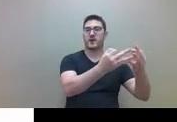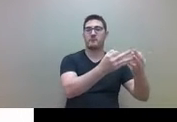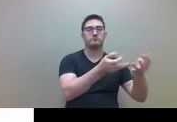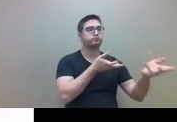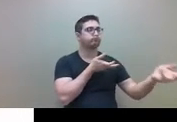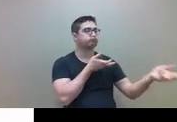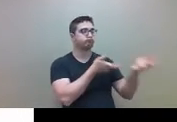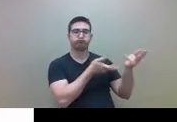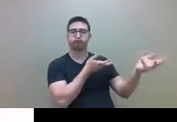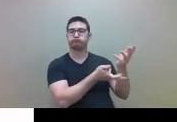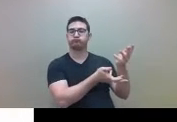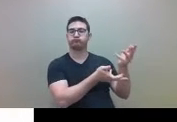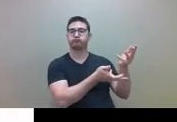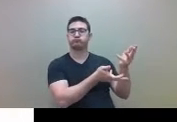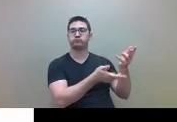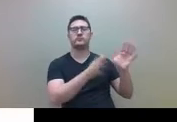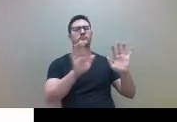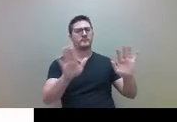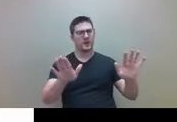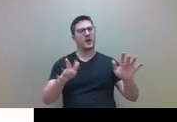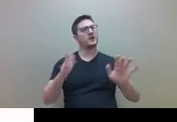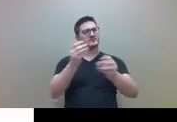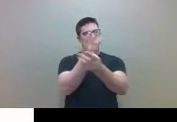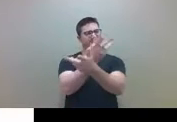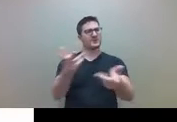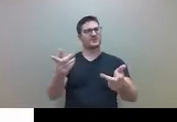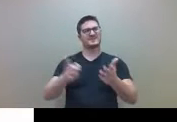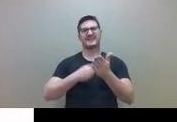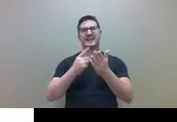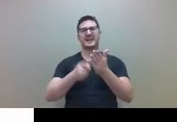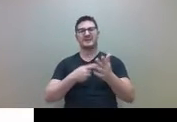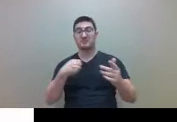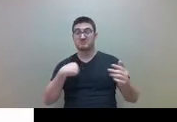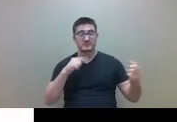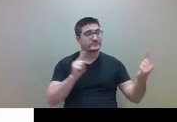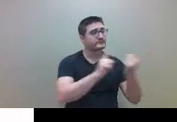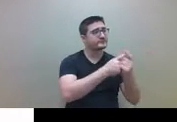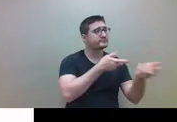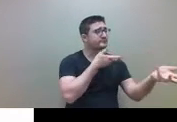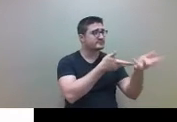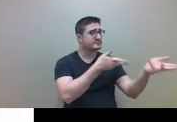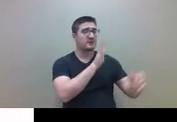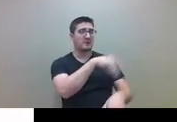understand. And you know what? We have to give them a break. They don't understand.